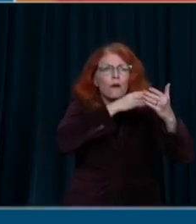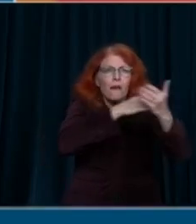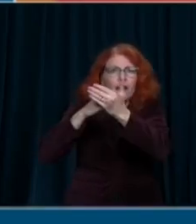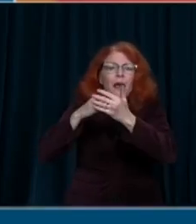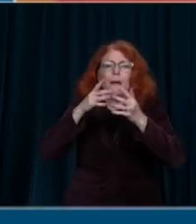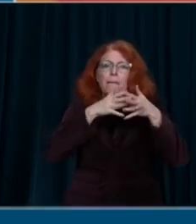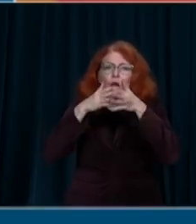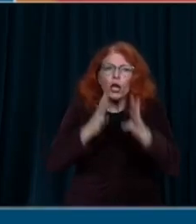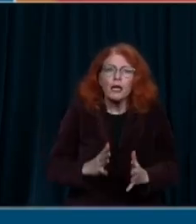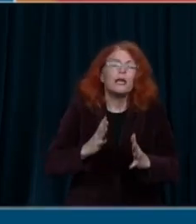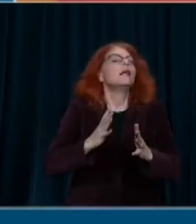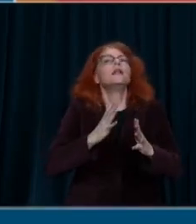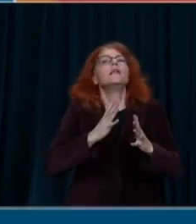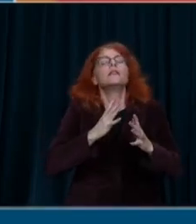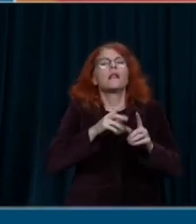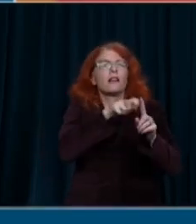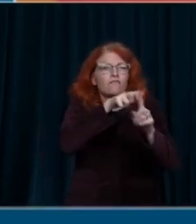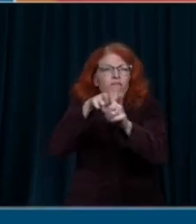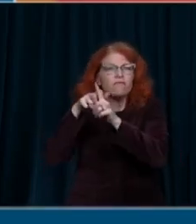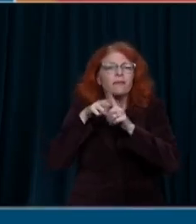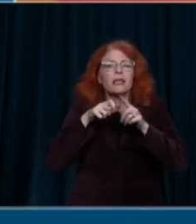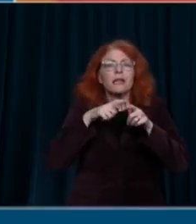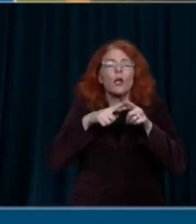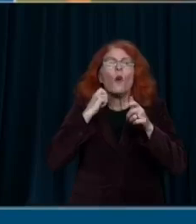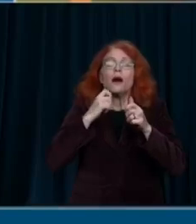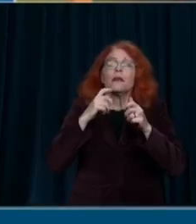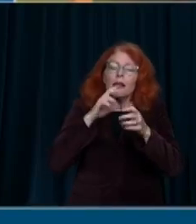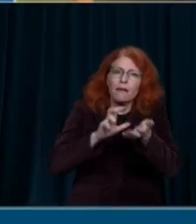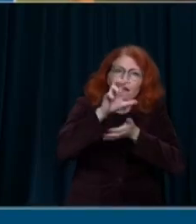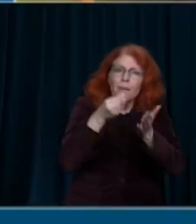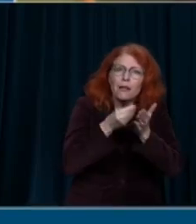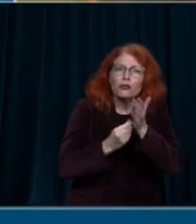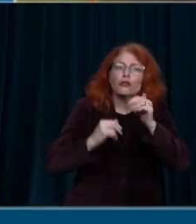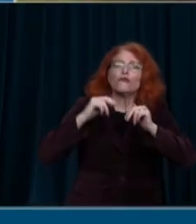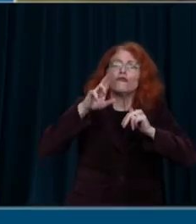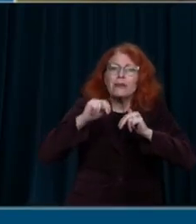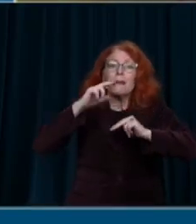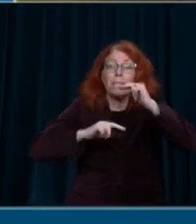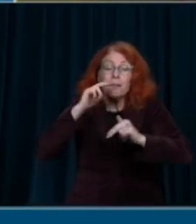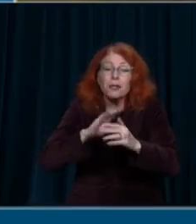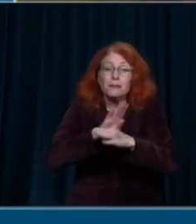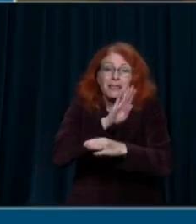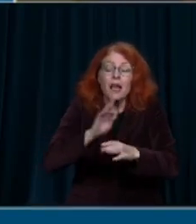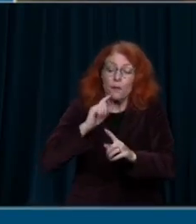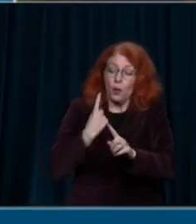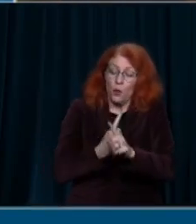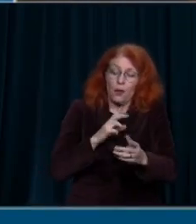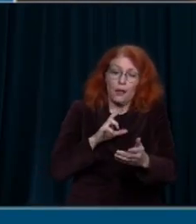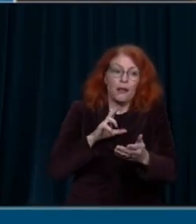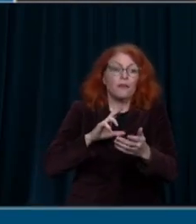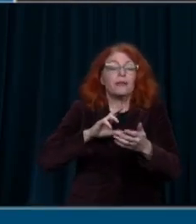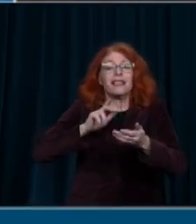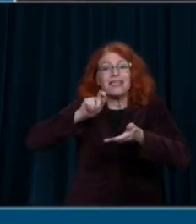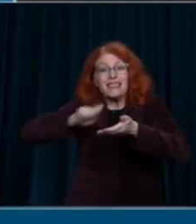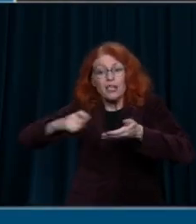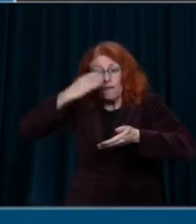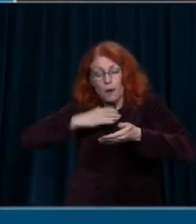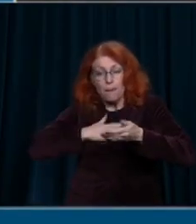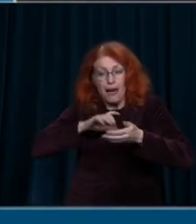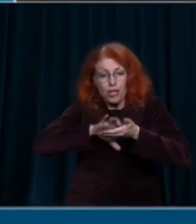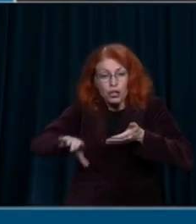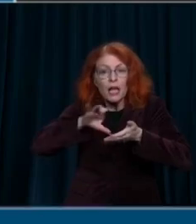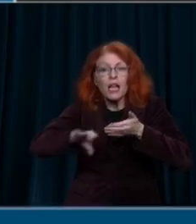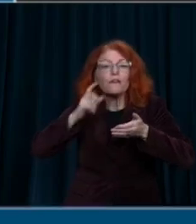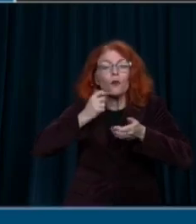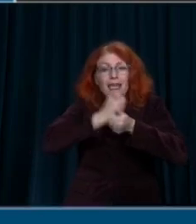and create incentives for rebuilding businesses and working in small businesses? I'm one of the only ones that signs the front of my checks for my